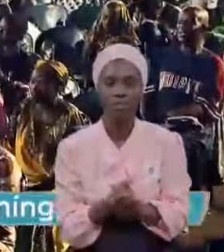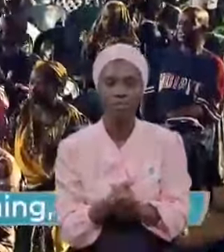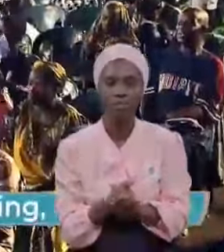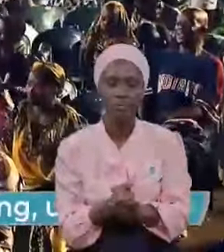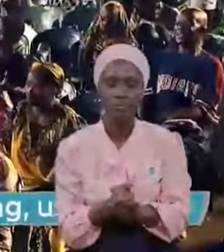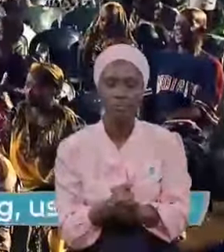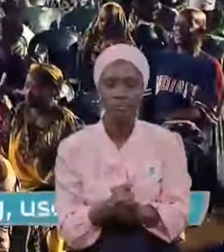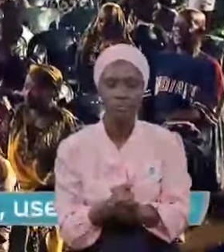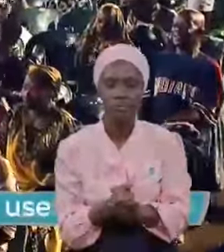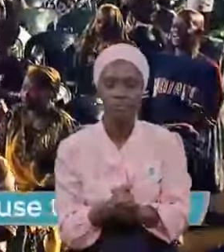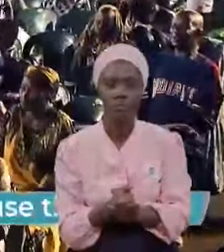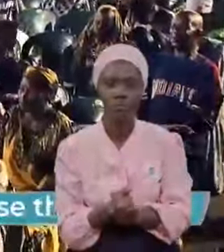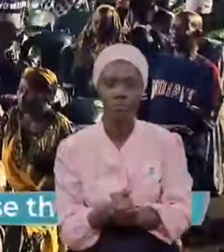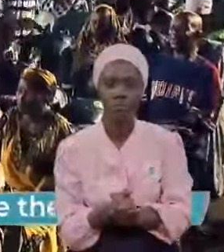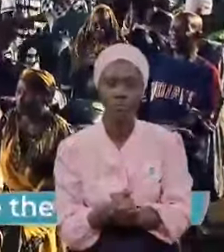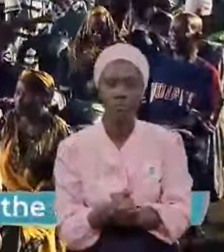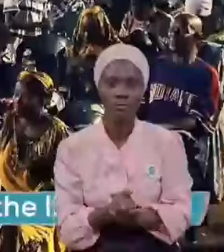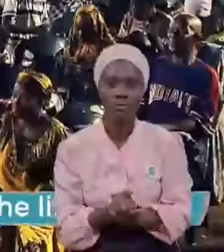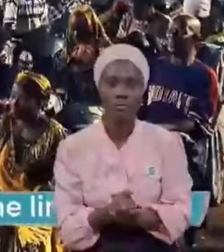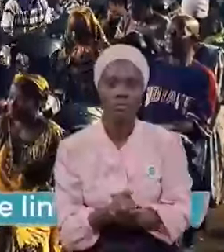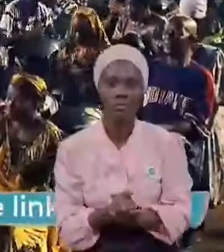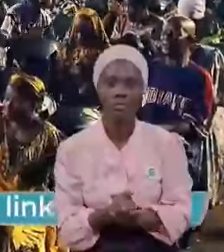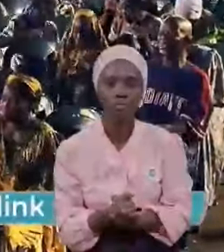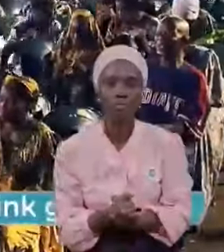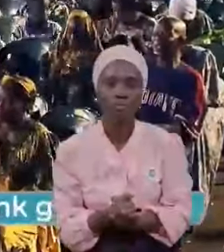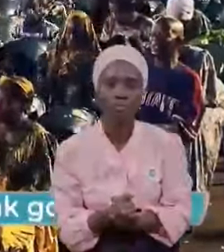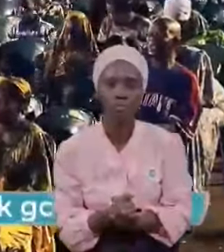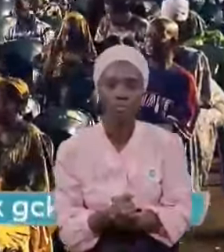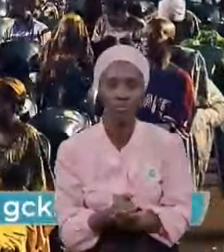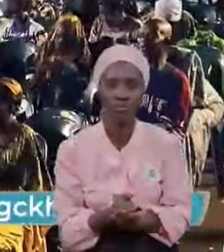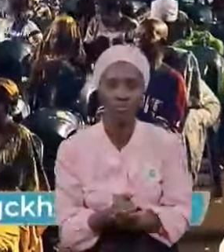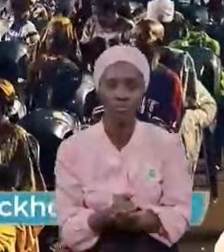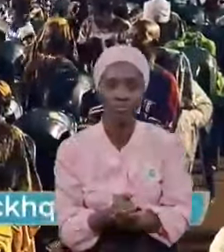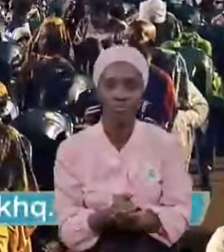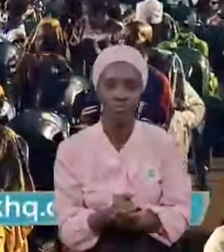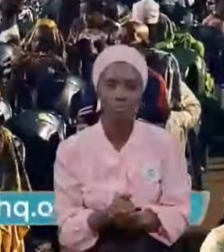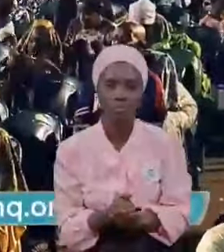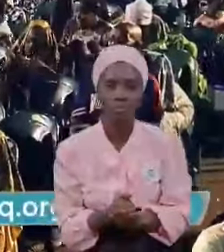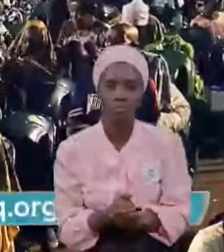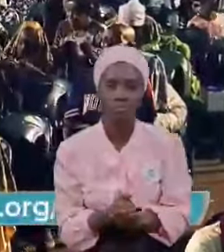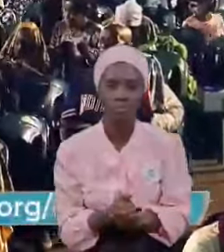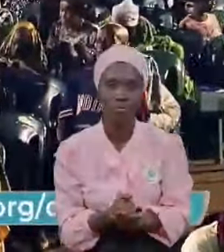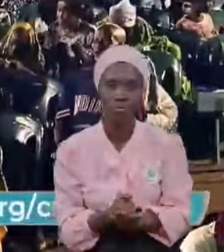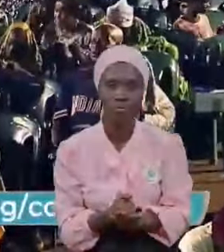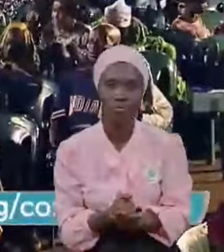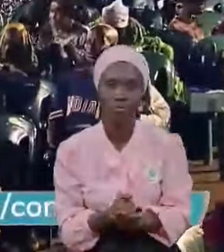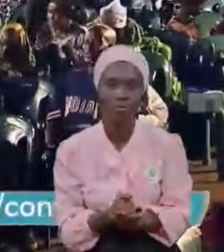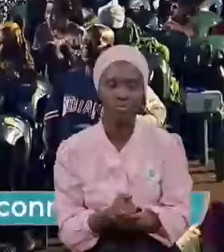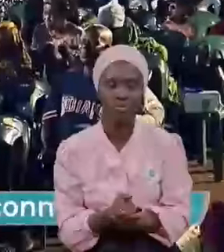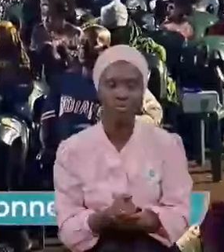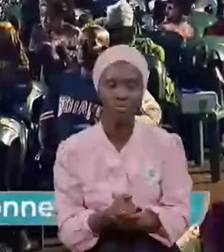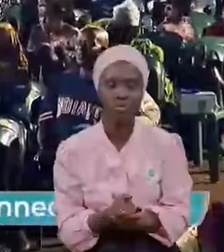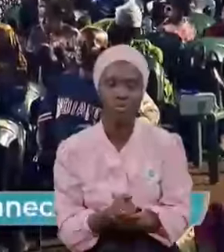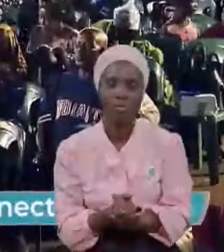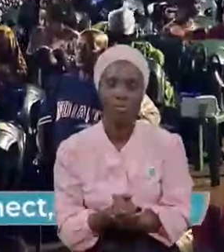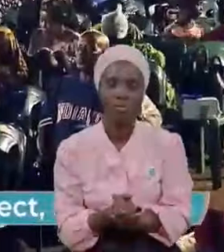Counselors, if you are finished at the back, counselors at the very back, if you are true,